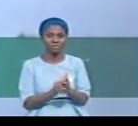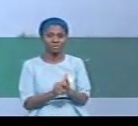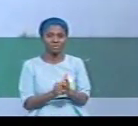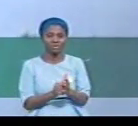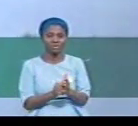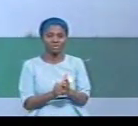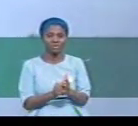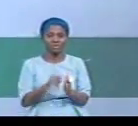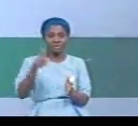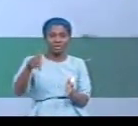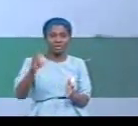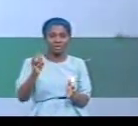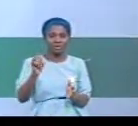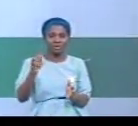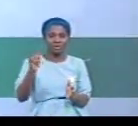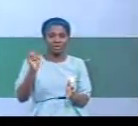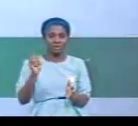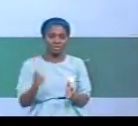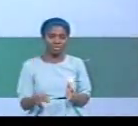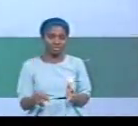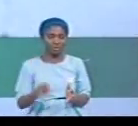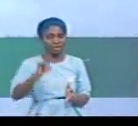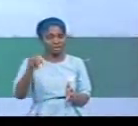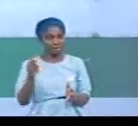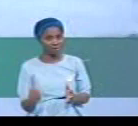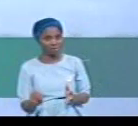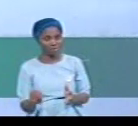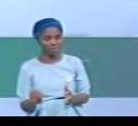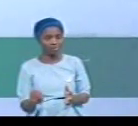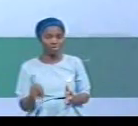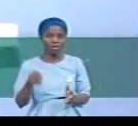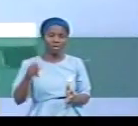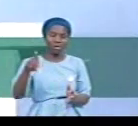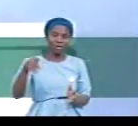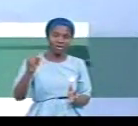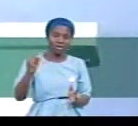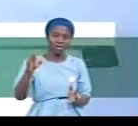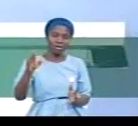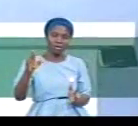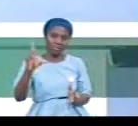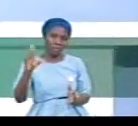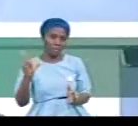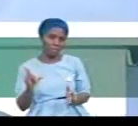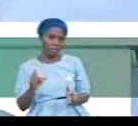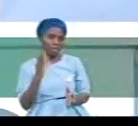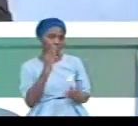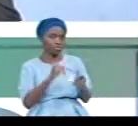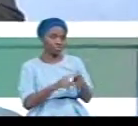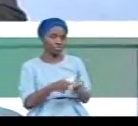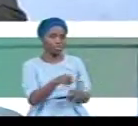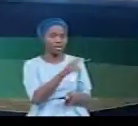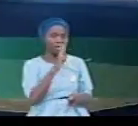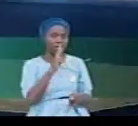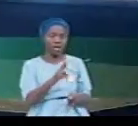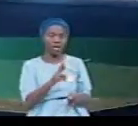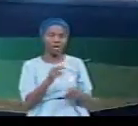apostles ministered to, they were much limited in